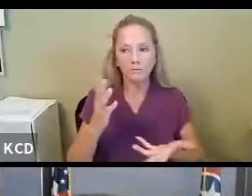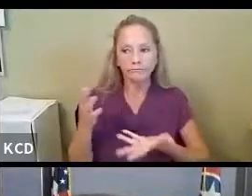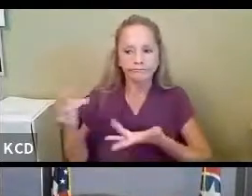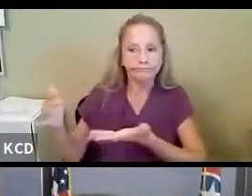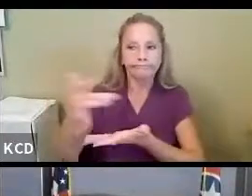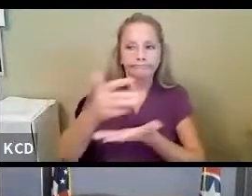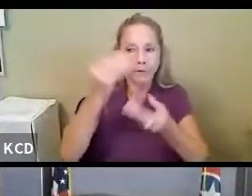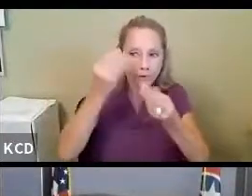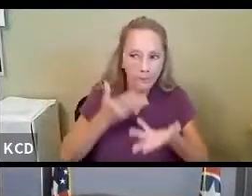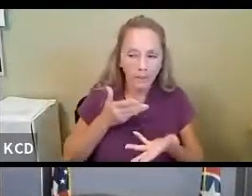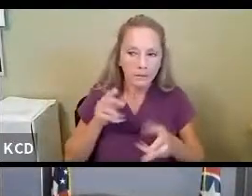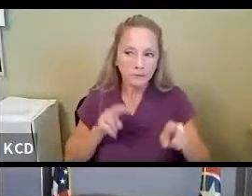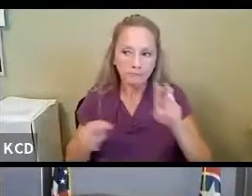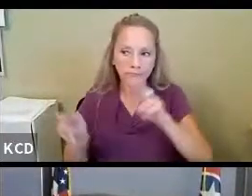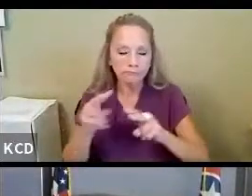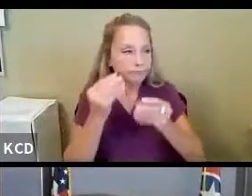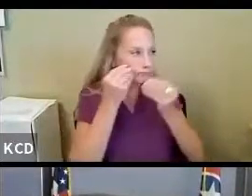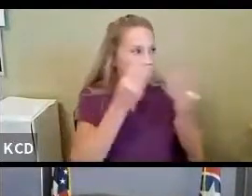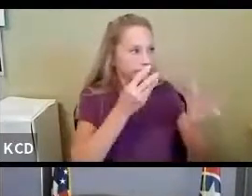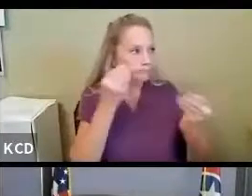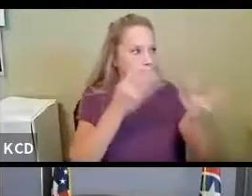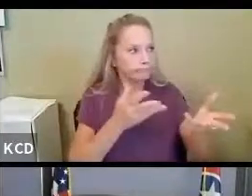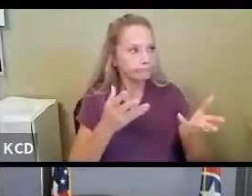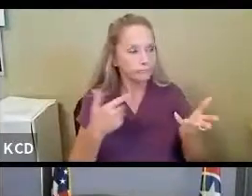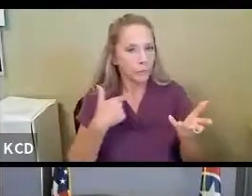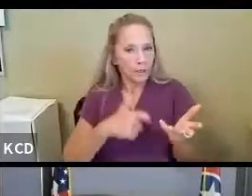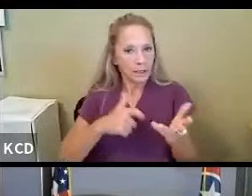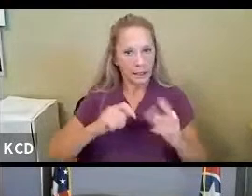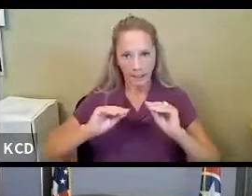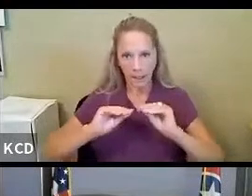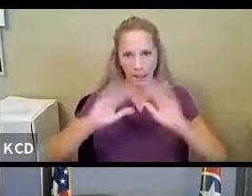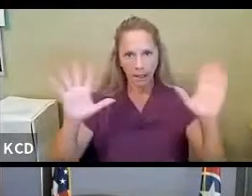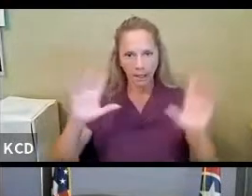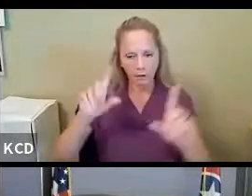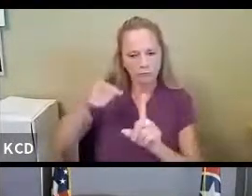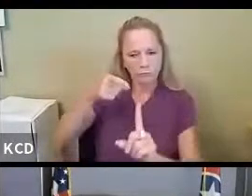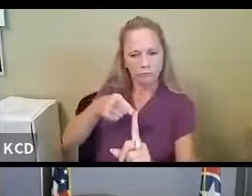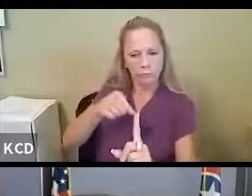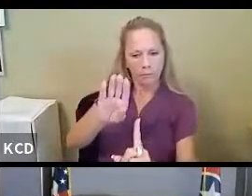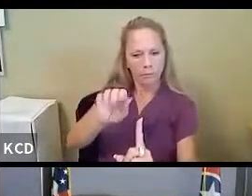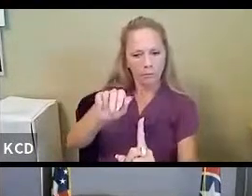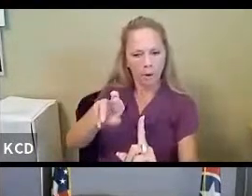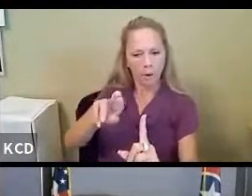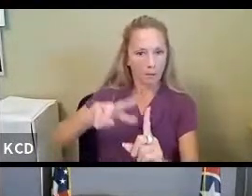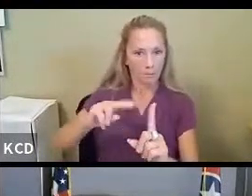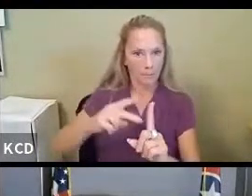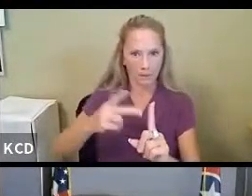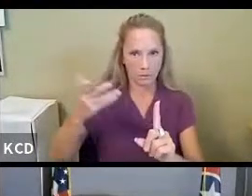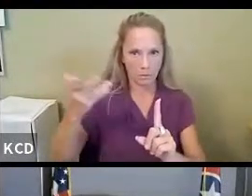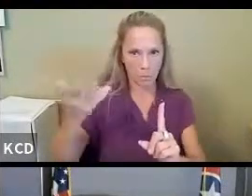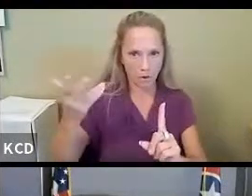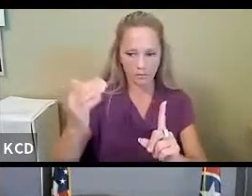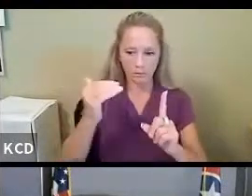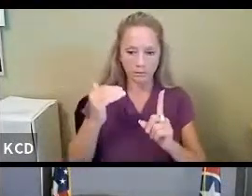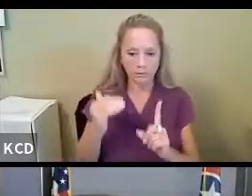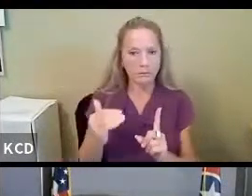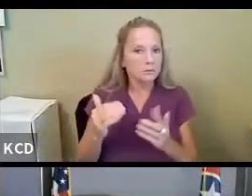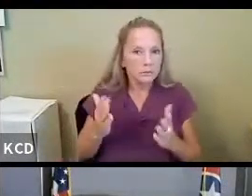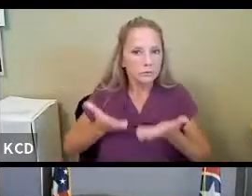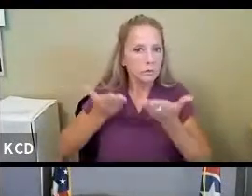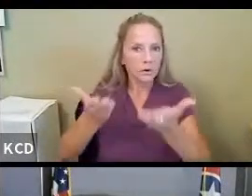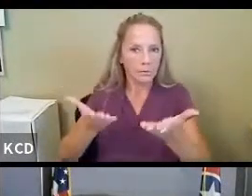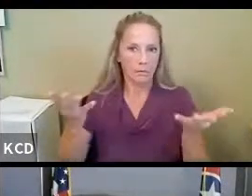if we can get clearer definition, clearer direction, that will help tremendously from the board. And that's what I hope to